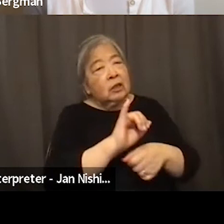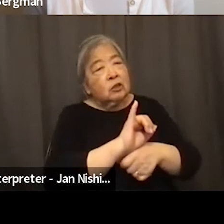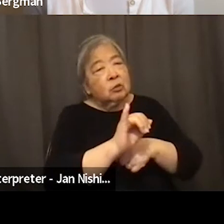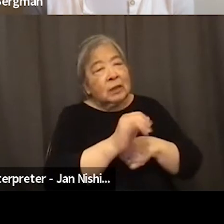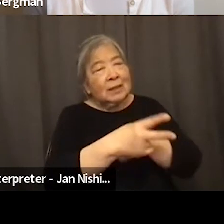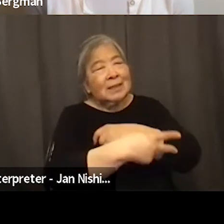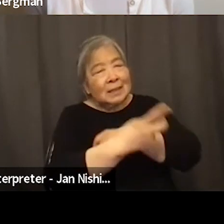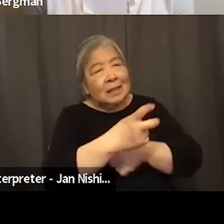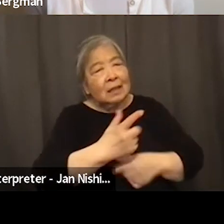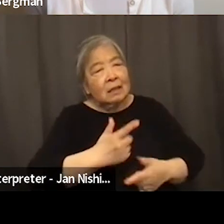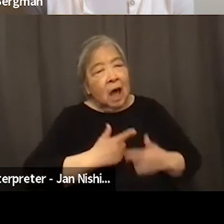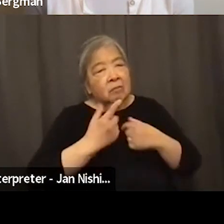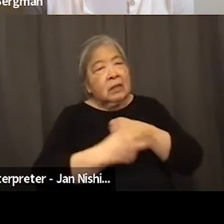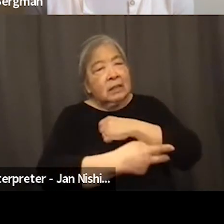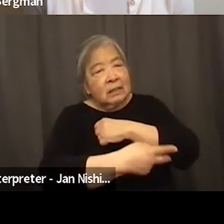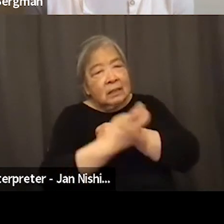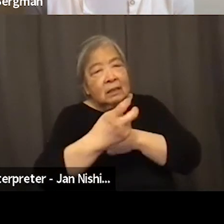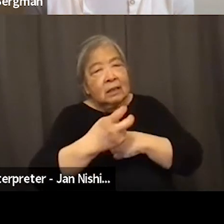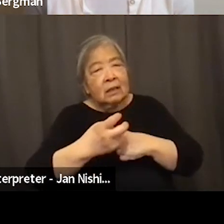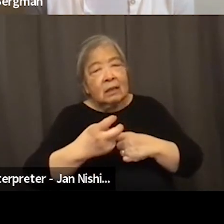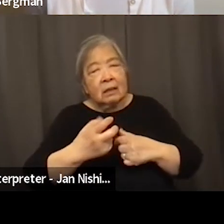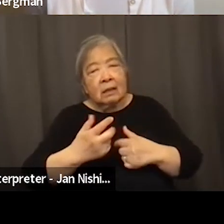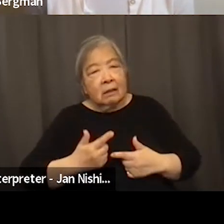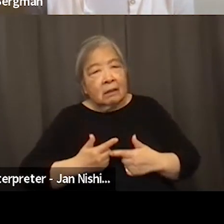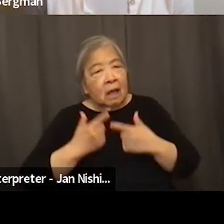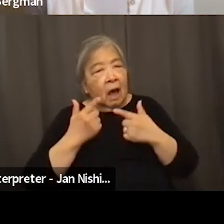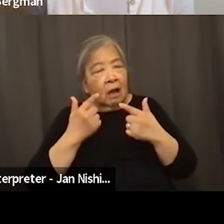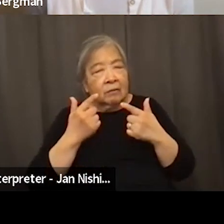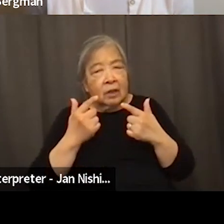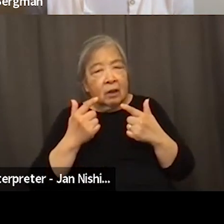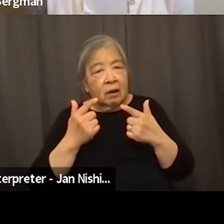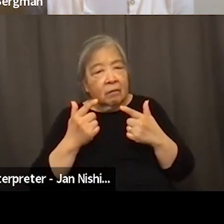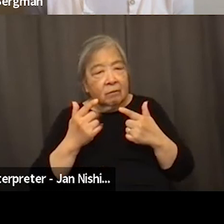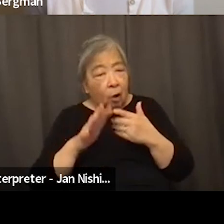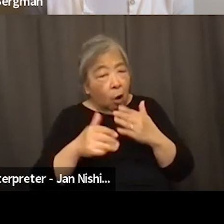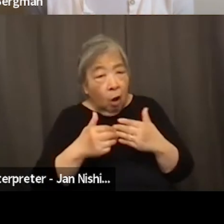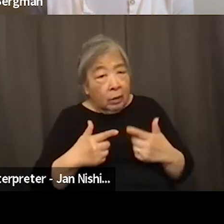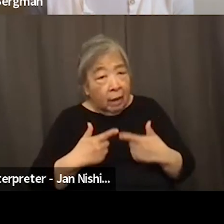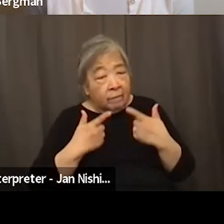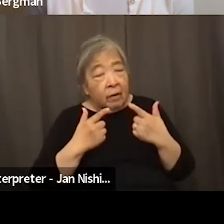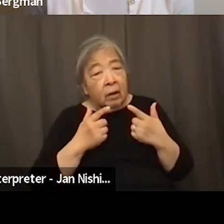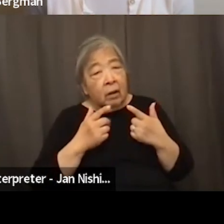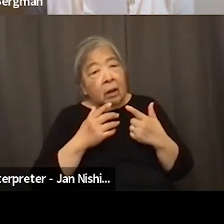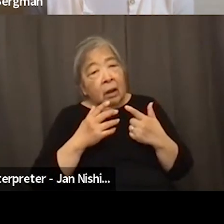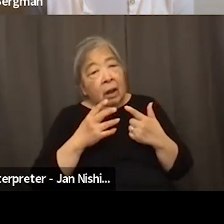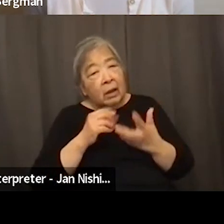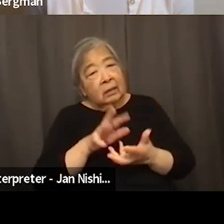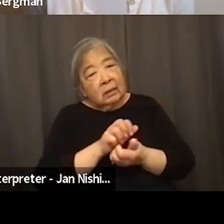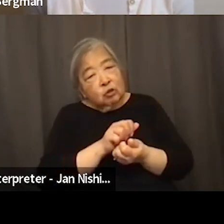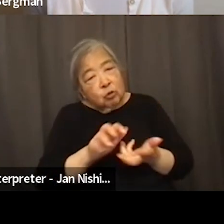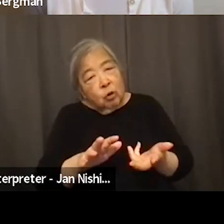our lives and stealing the lives of wild rice and stealing the lives of all life, as well as the desecration of the